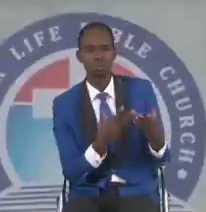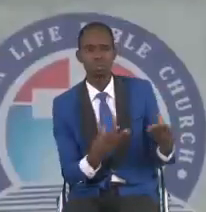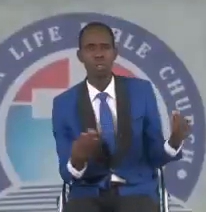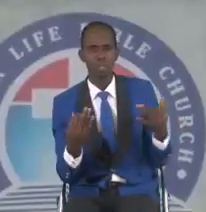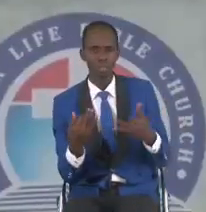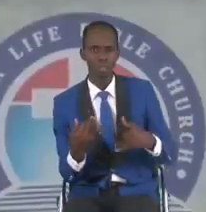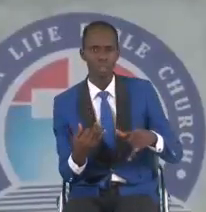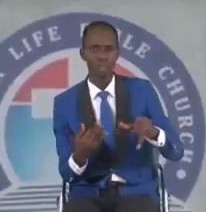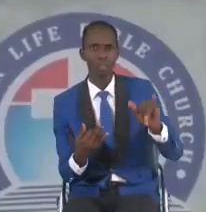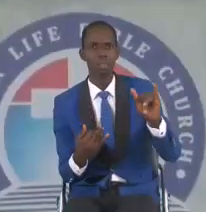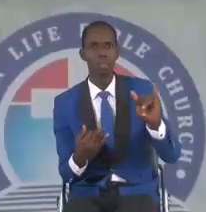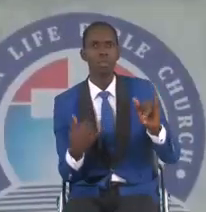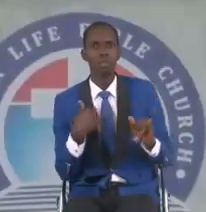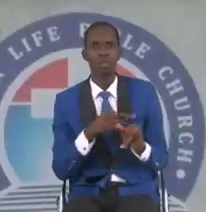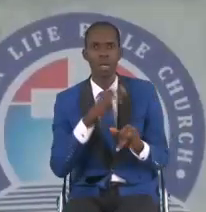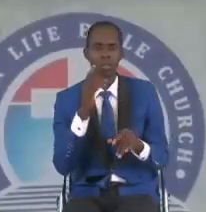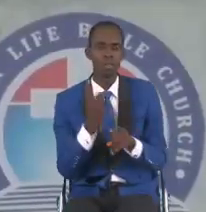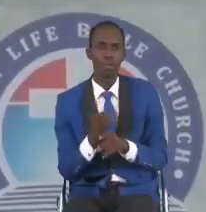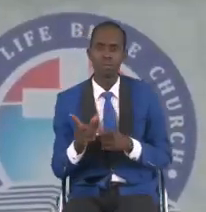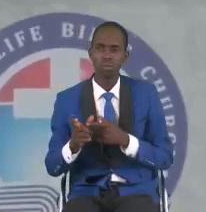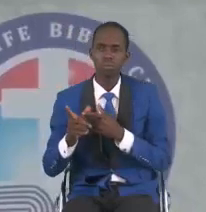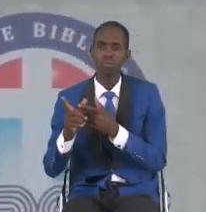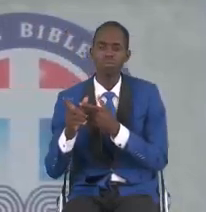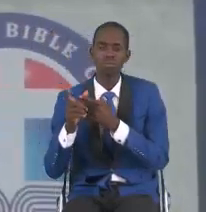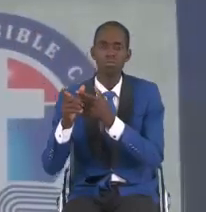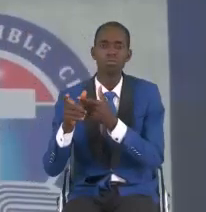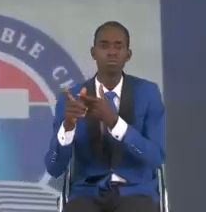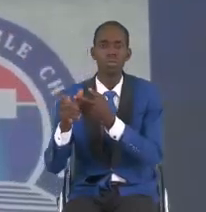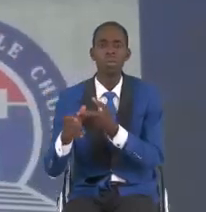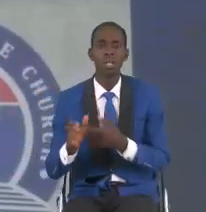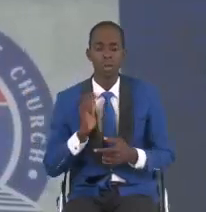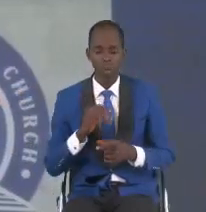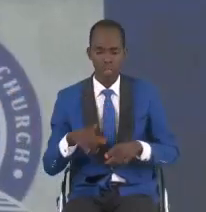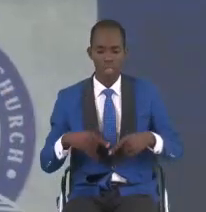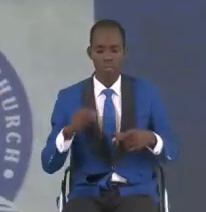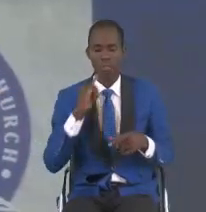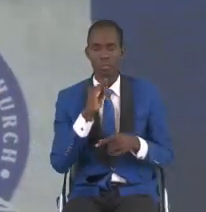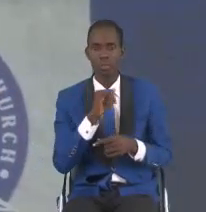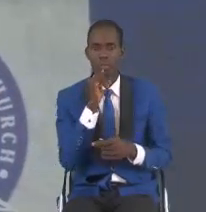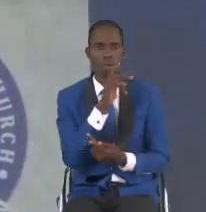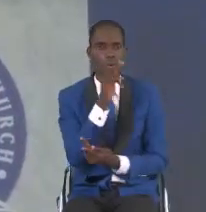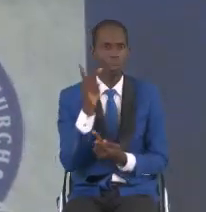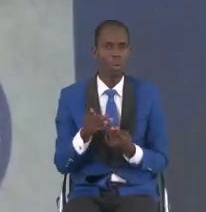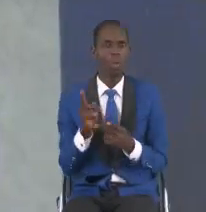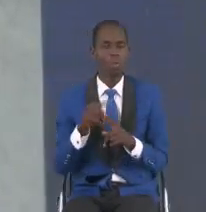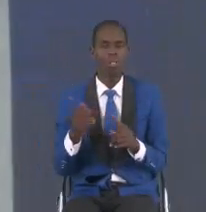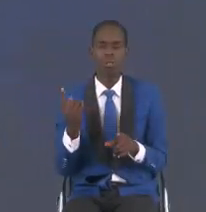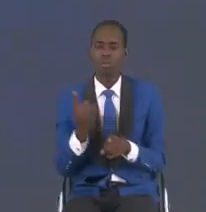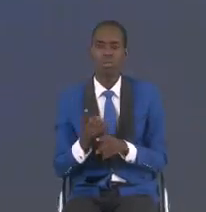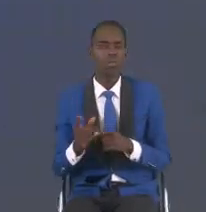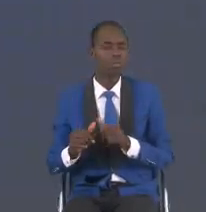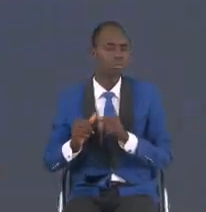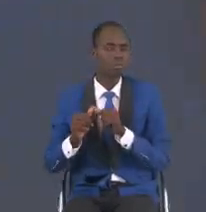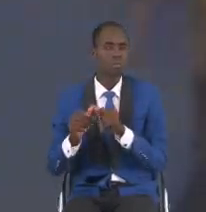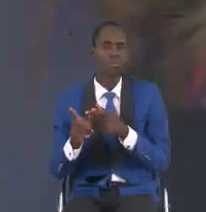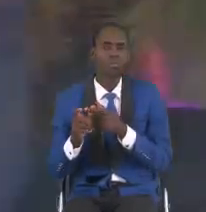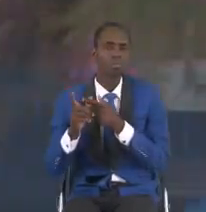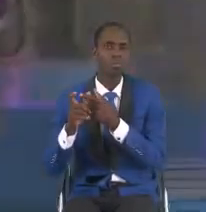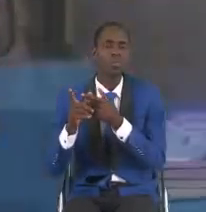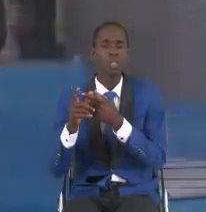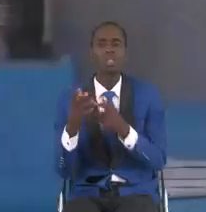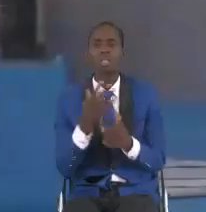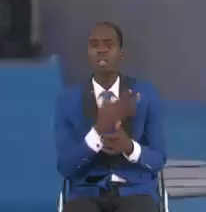know, we're just running on. Our lives are not settled. And we're just running on. And Jesus